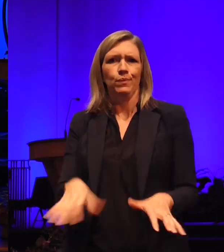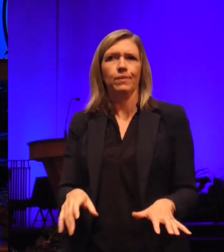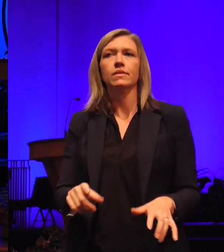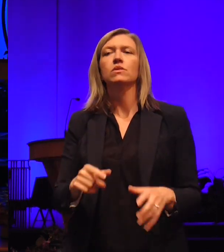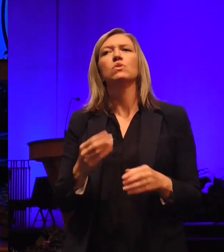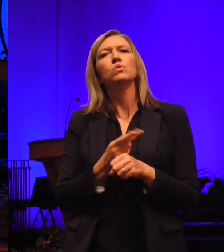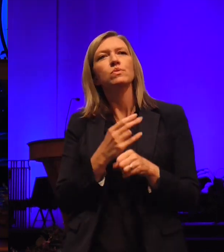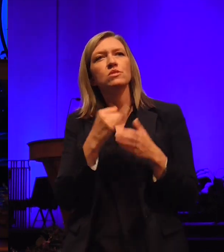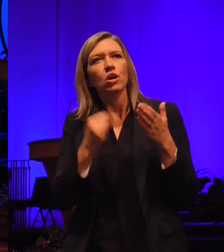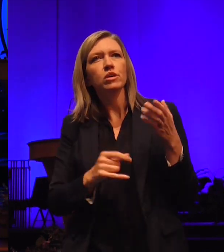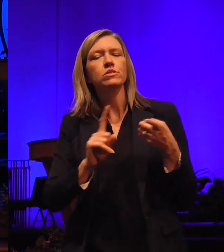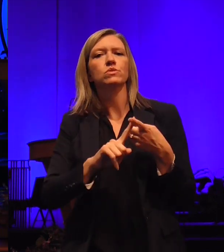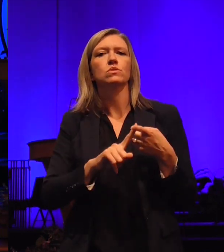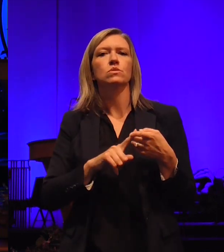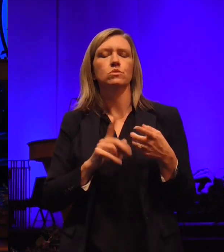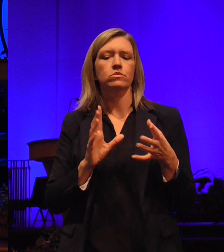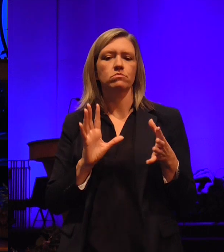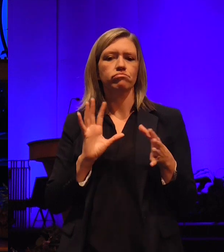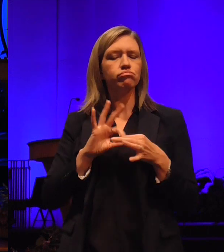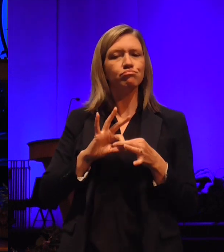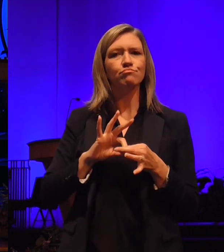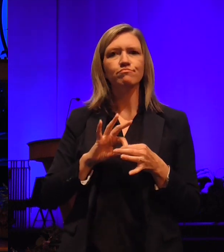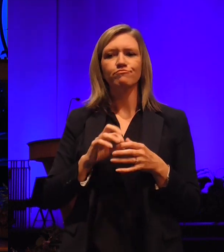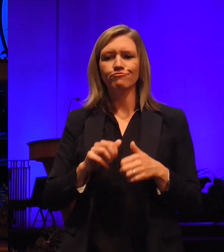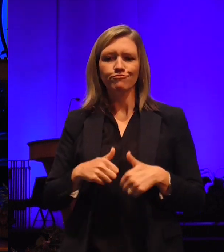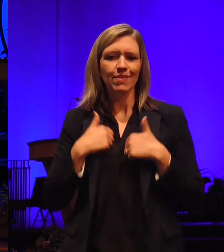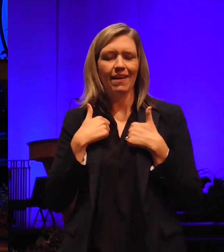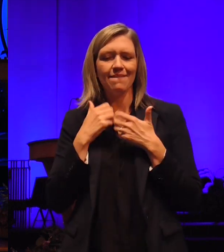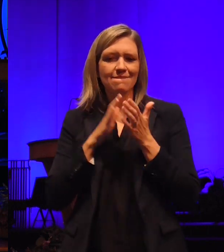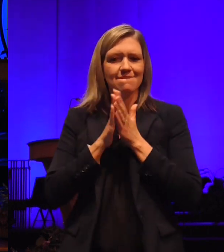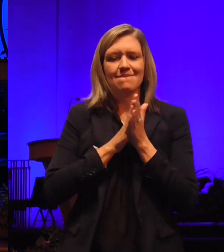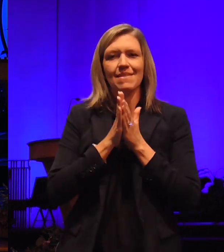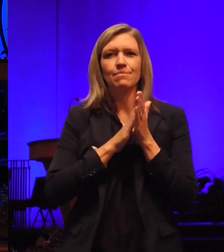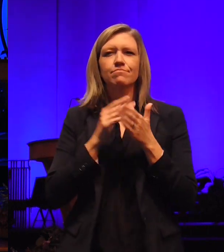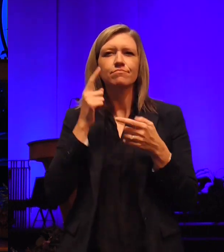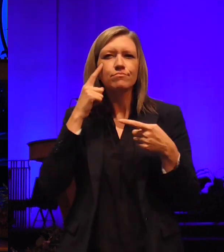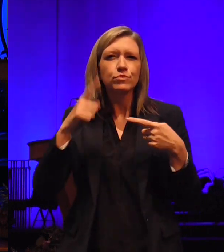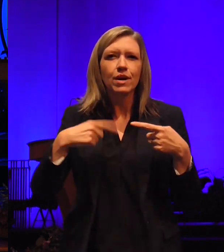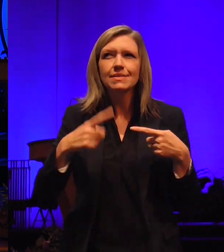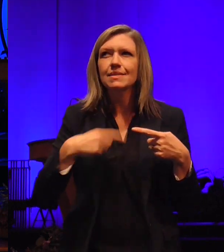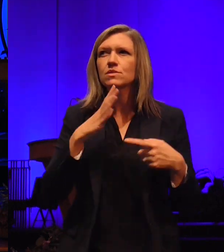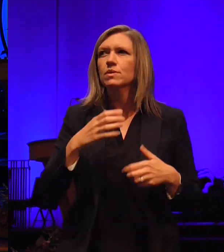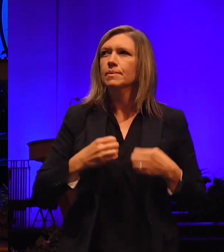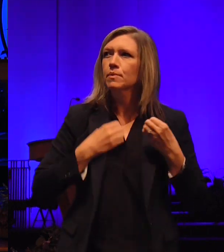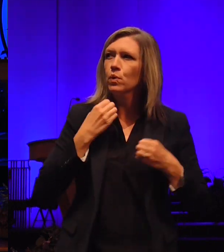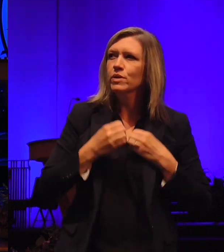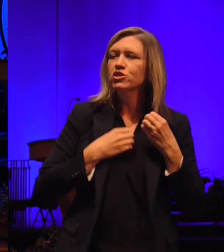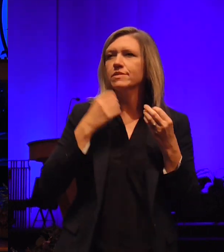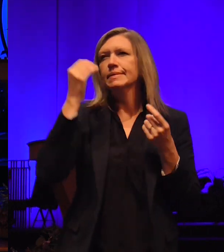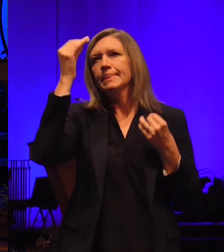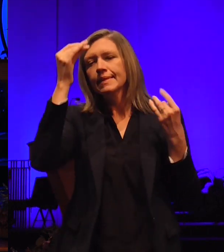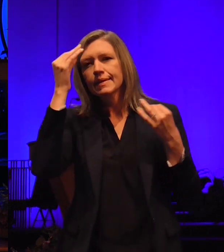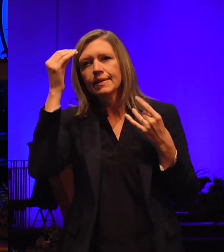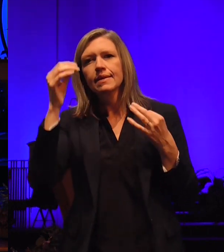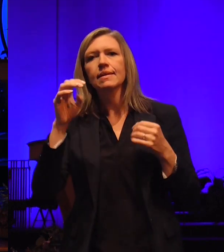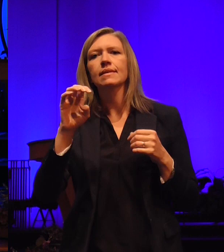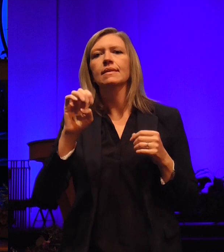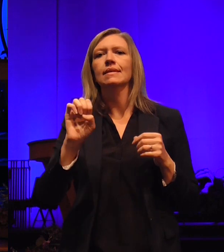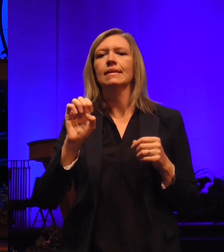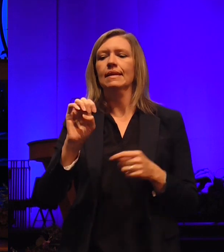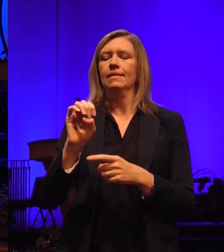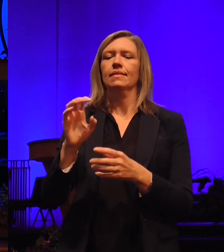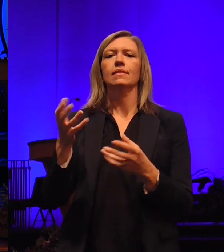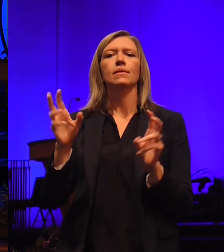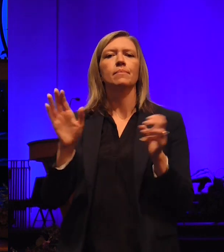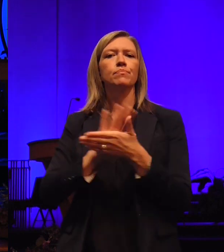yourself back on to life and what it means, to process emotions and thinking. You know, a Canto is a great movie, but